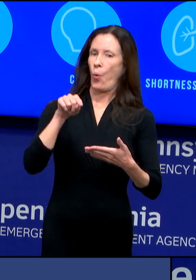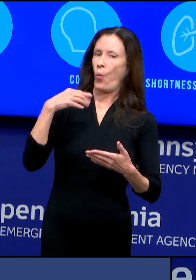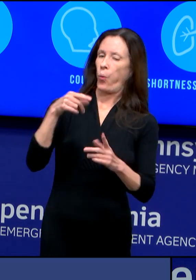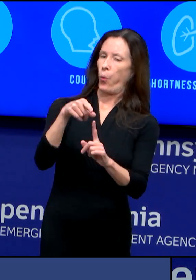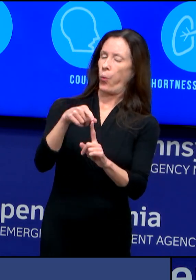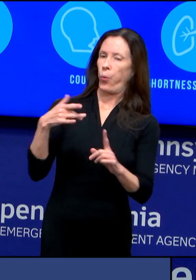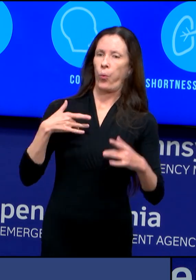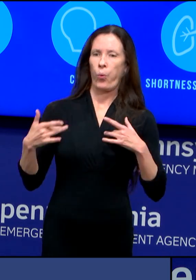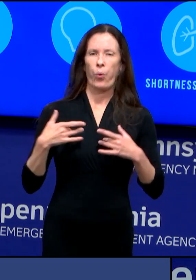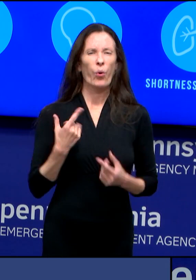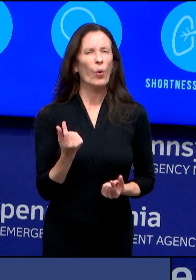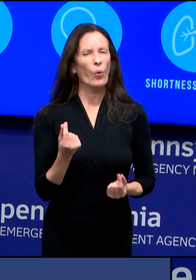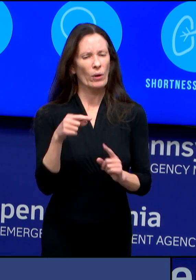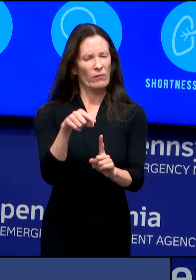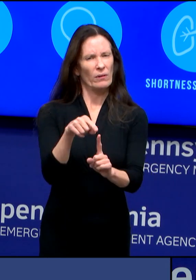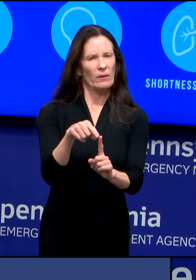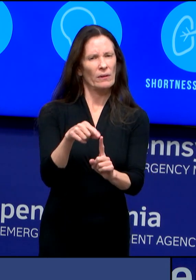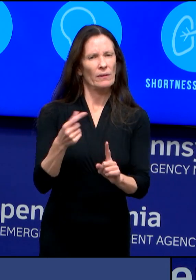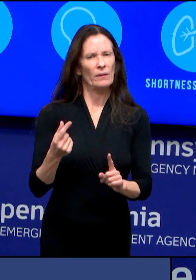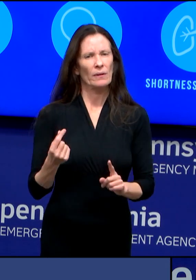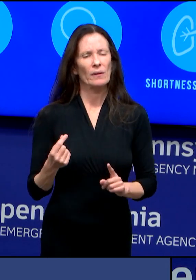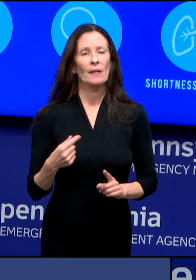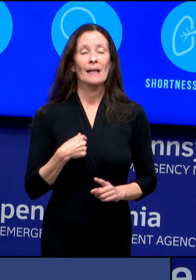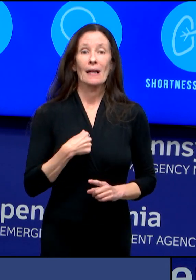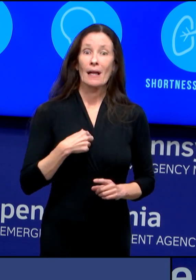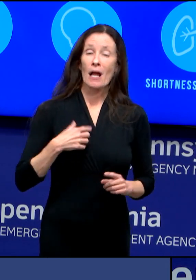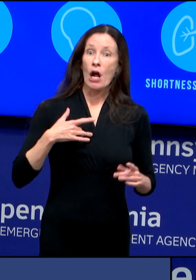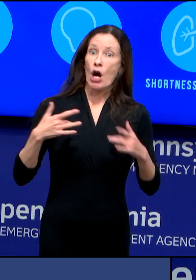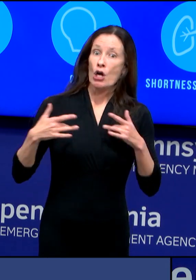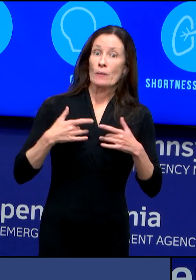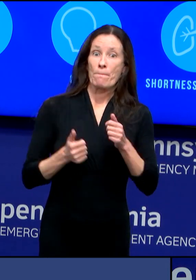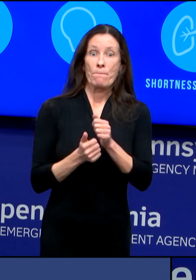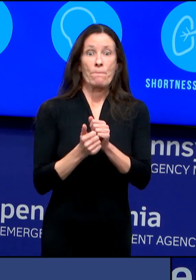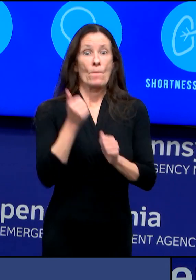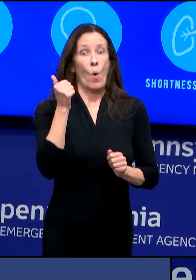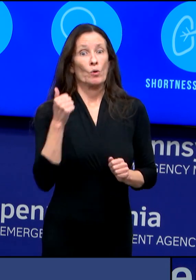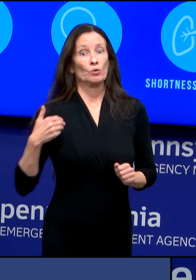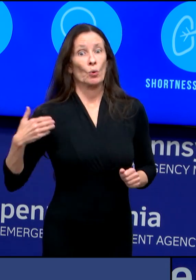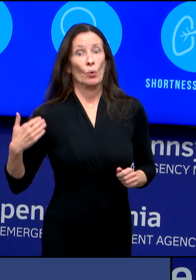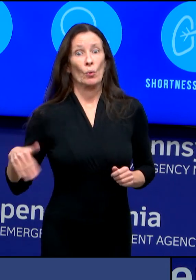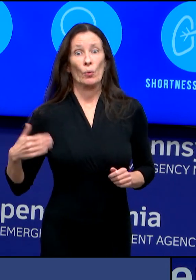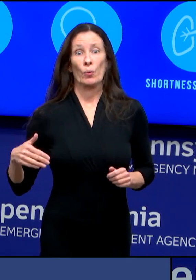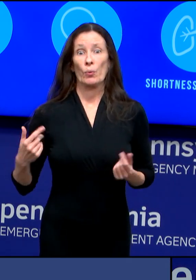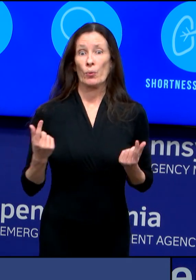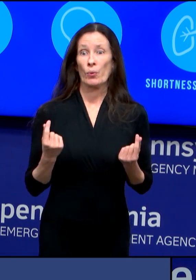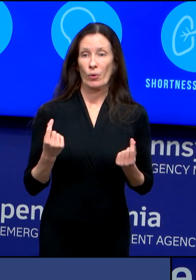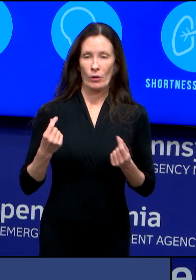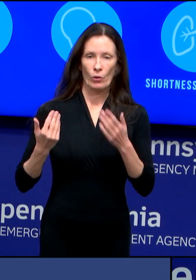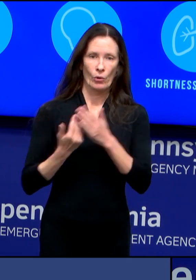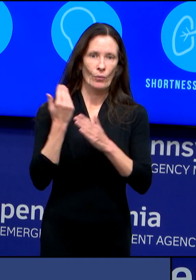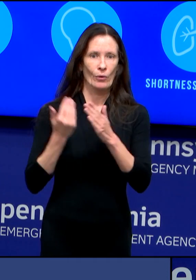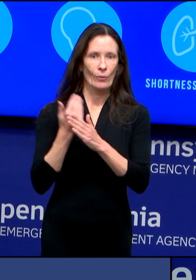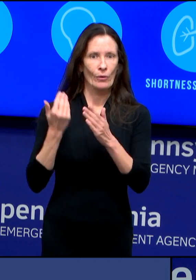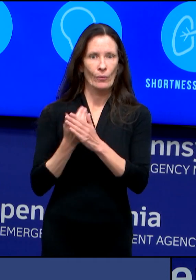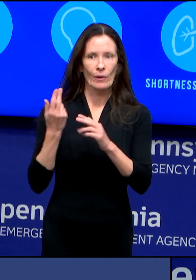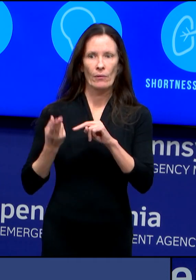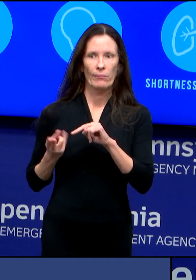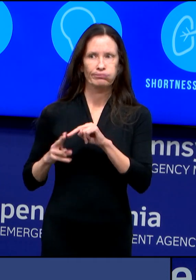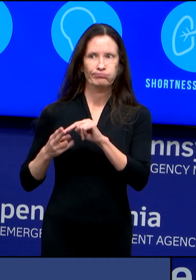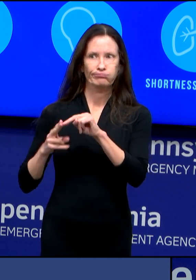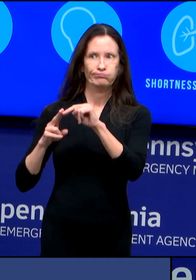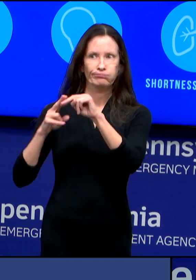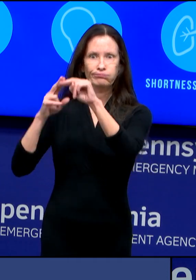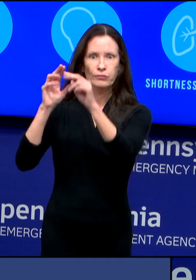continued exponential rise in new cases of COVID-19 in Pennsylvania. As we have talked